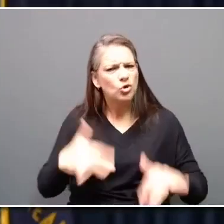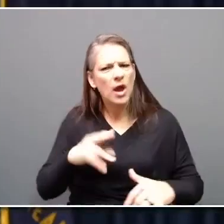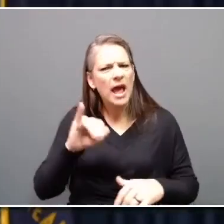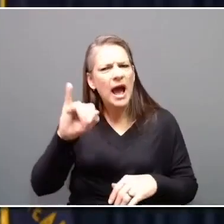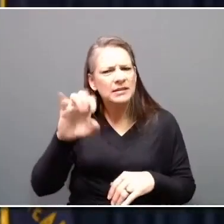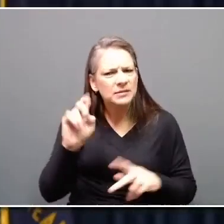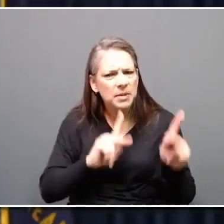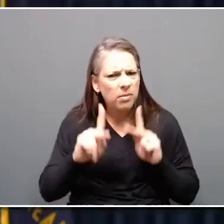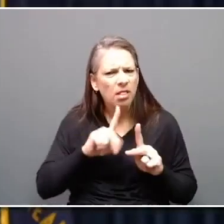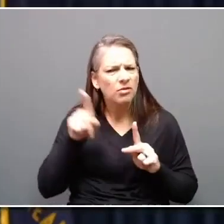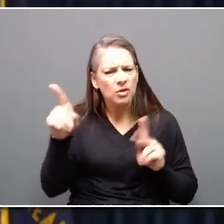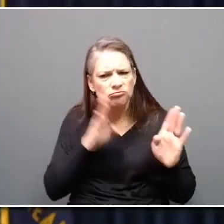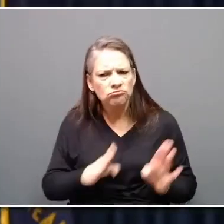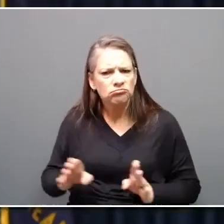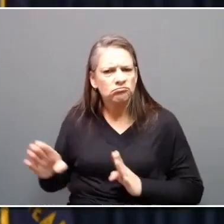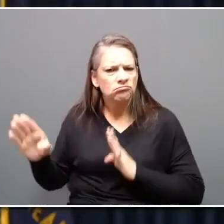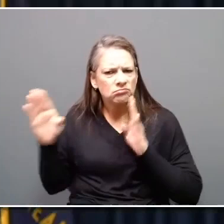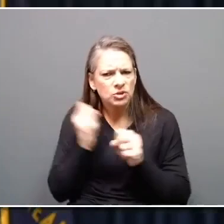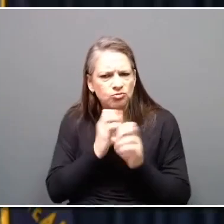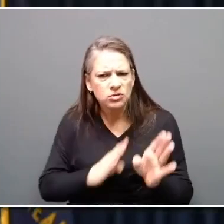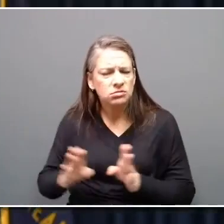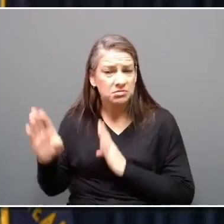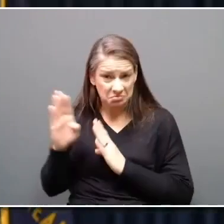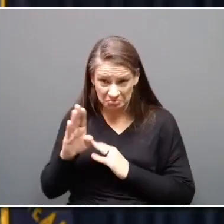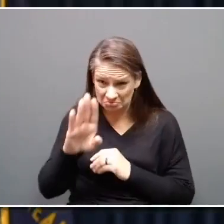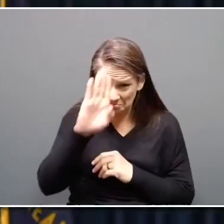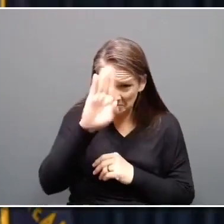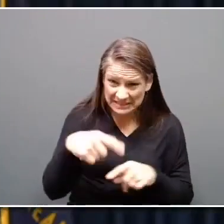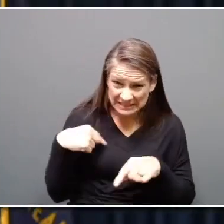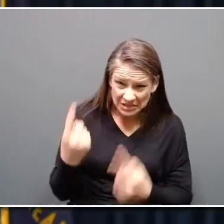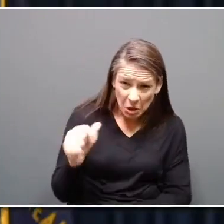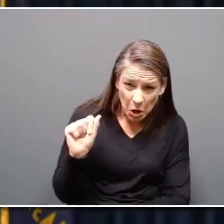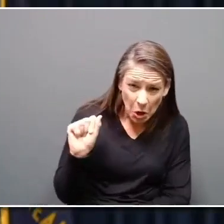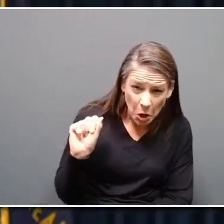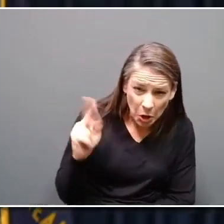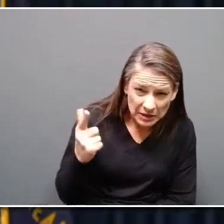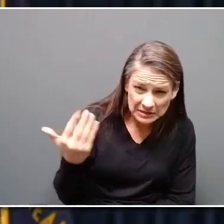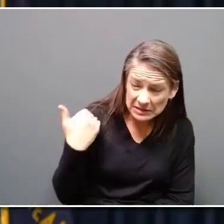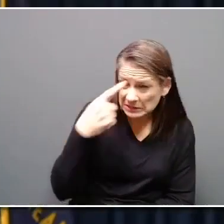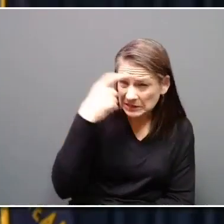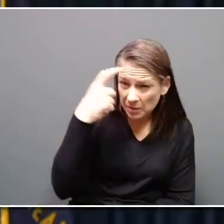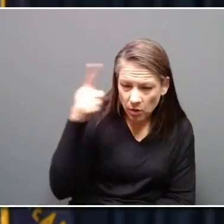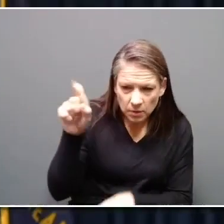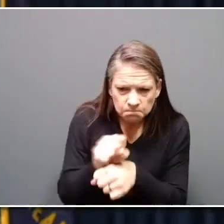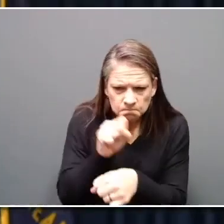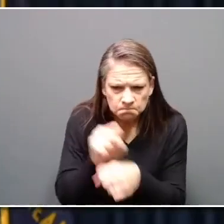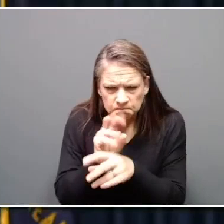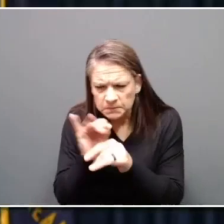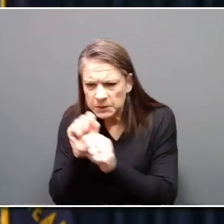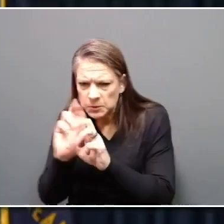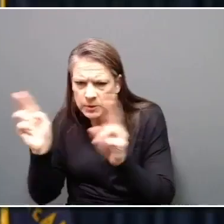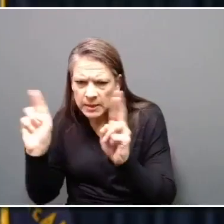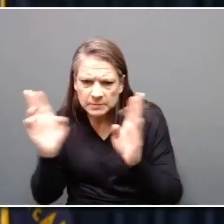for events like this, believe it or not, since August, since the summer months. They're on high alert for the next round